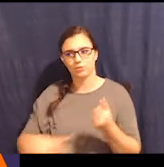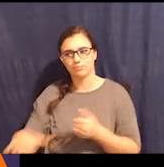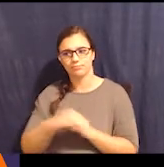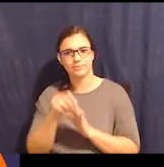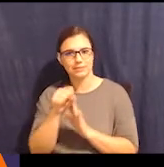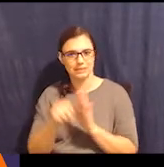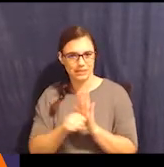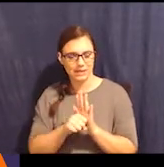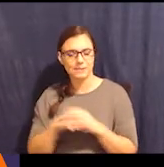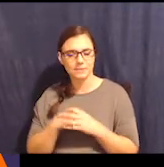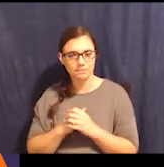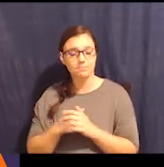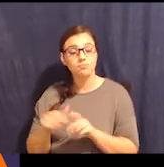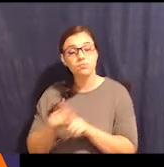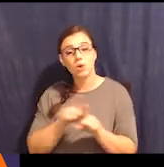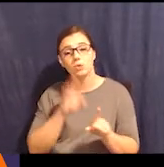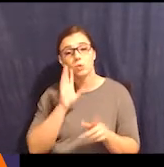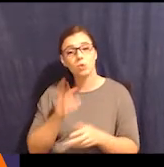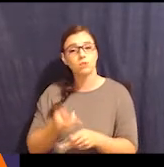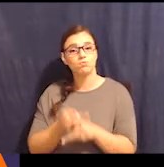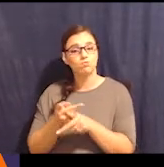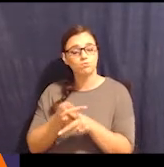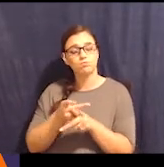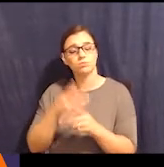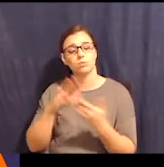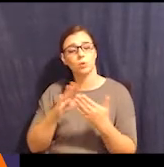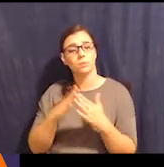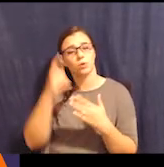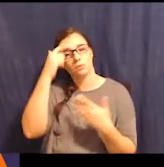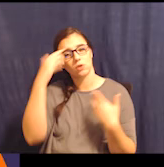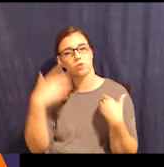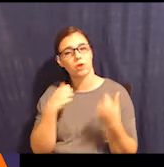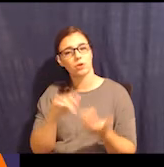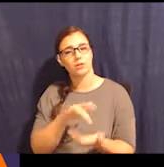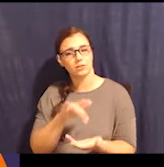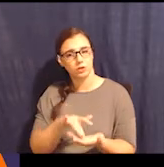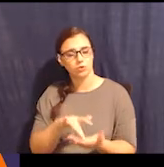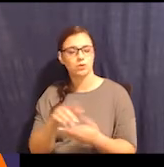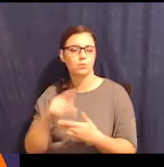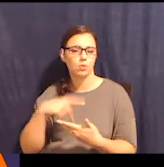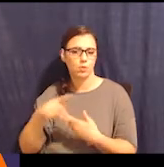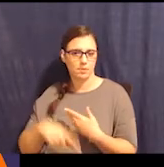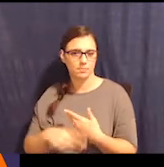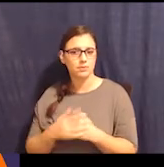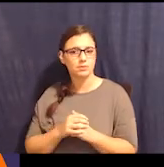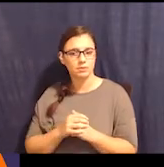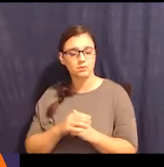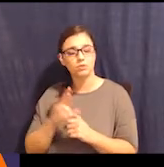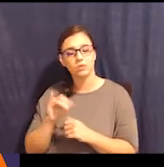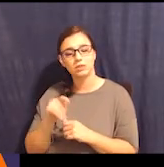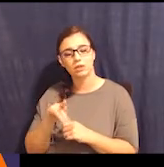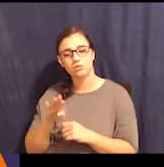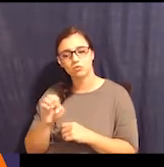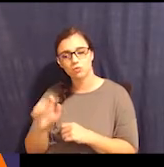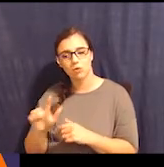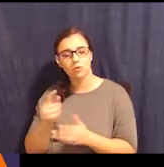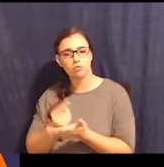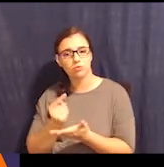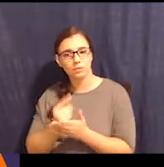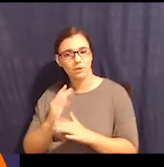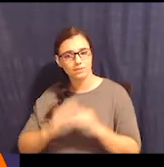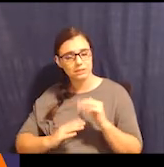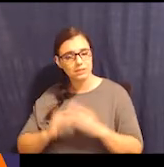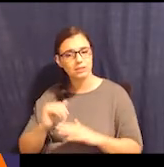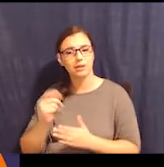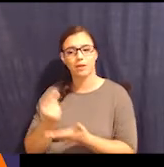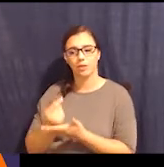health centers and programs, residential treatment facilities, and therapeutic foster care and group homes.